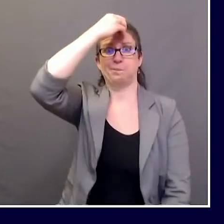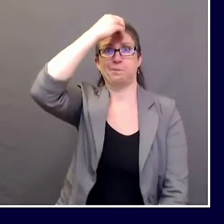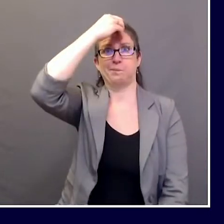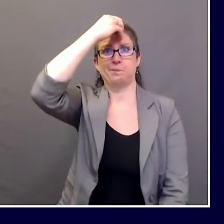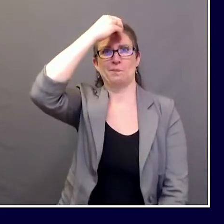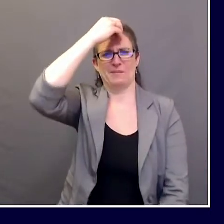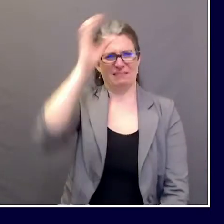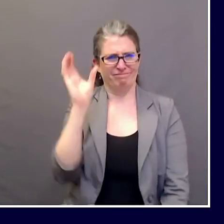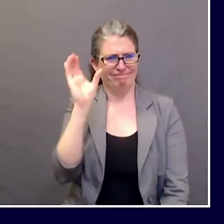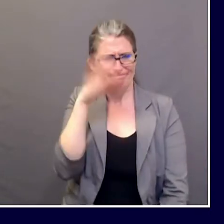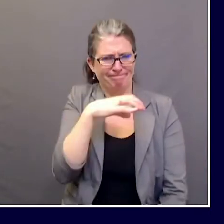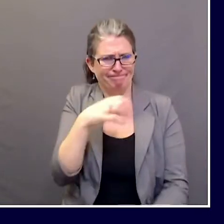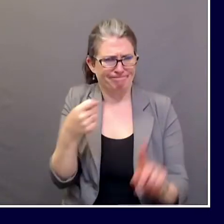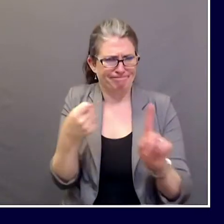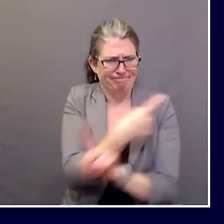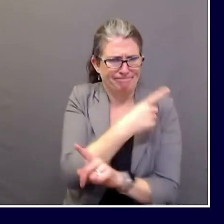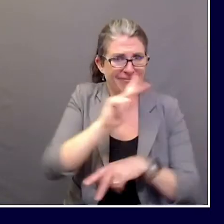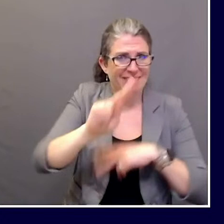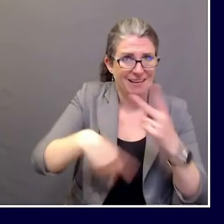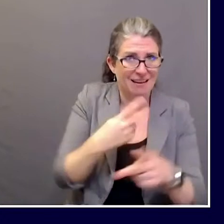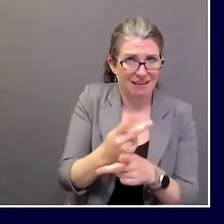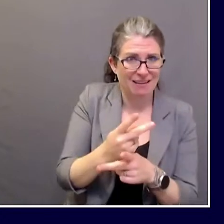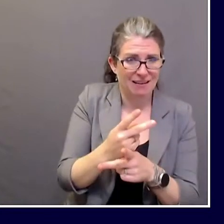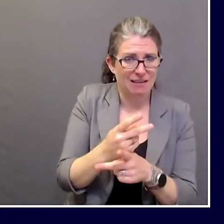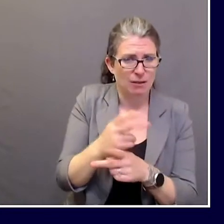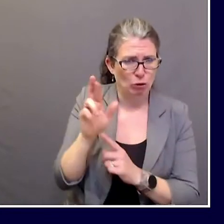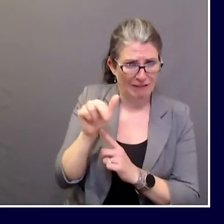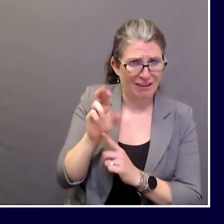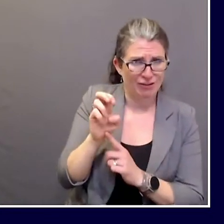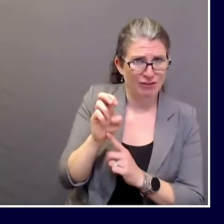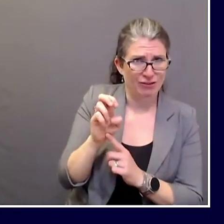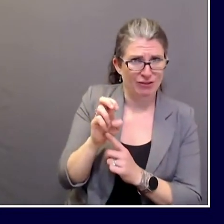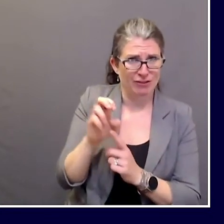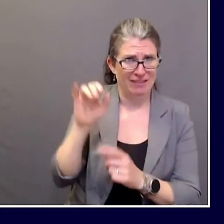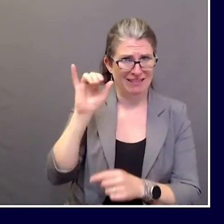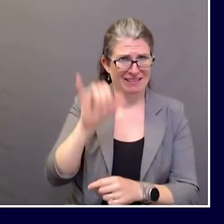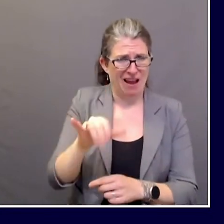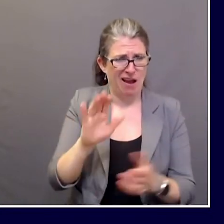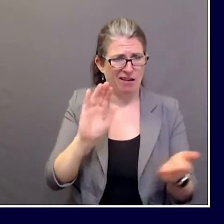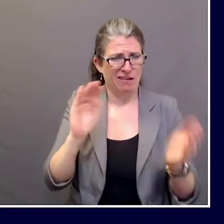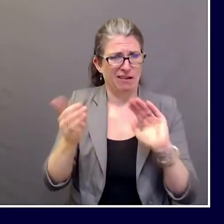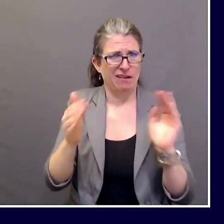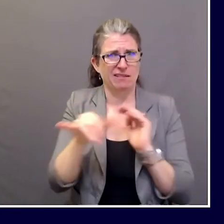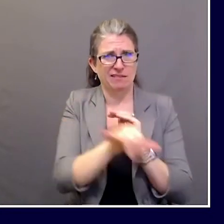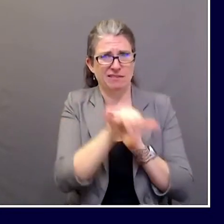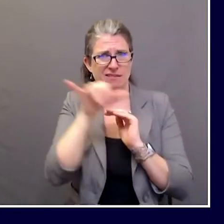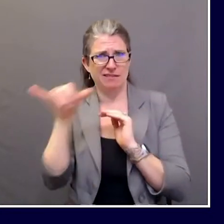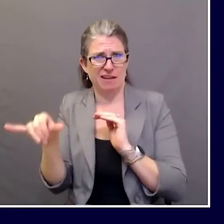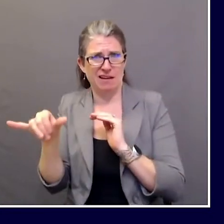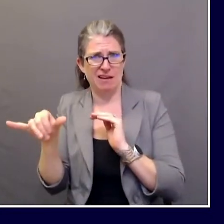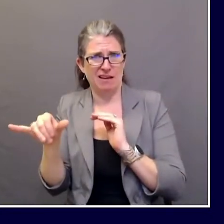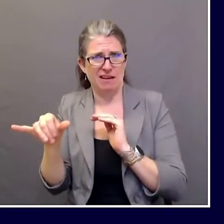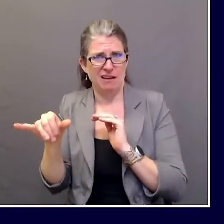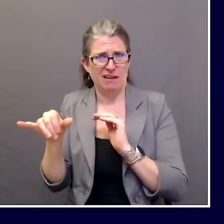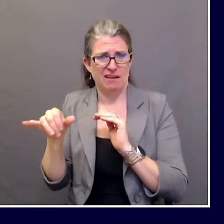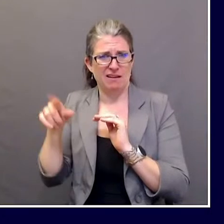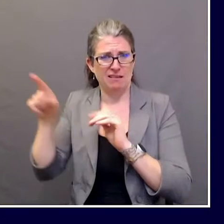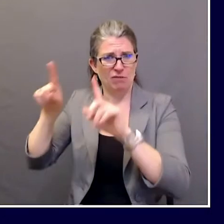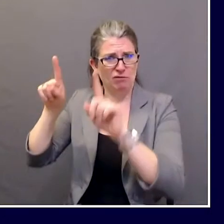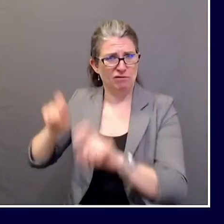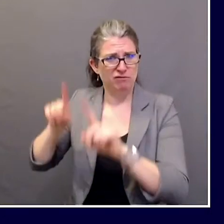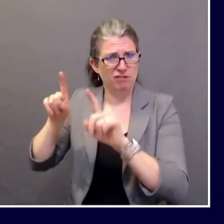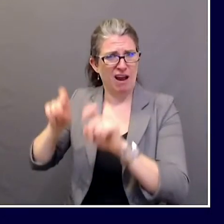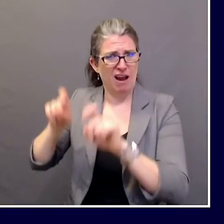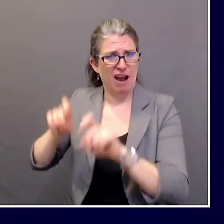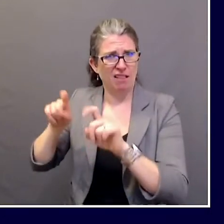reported as a side effect of the AstraZeneca vaccine that they were using in Europe? Thanks for that question,